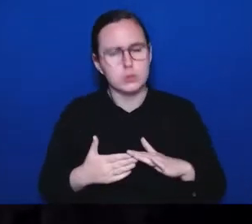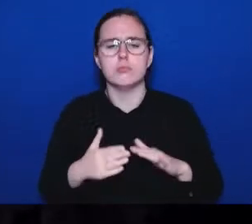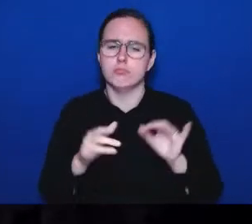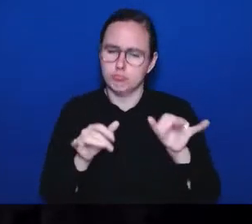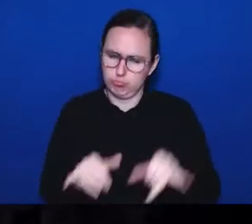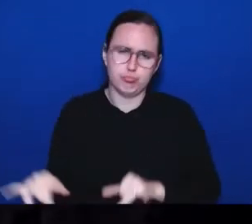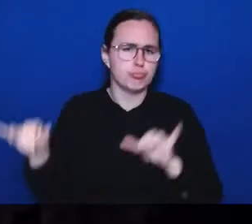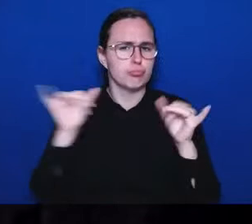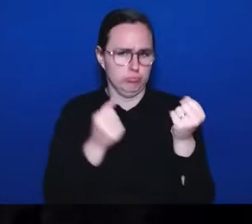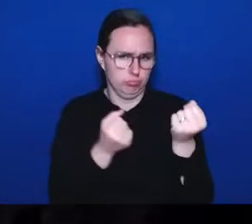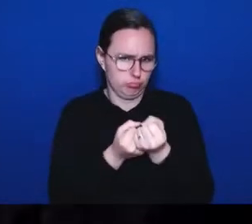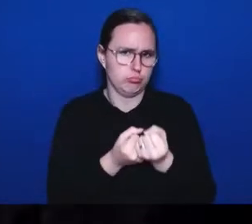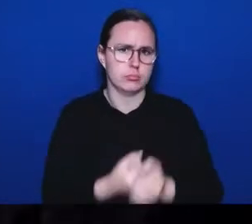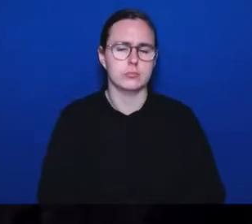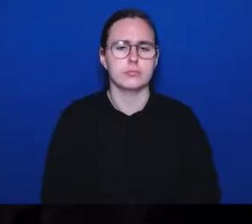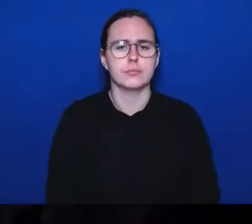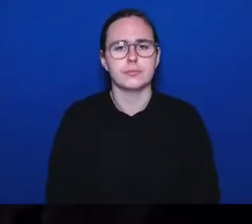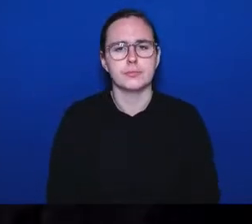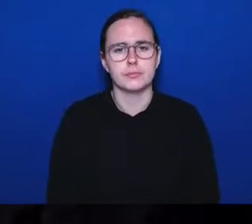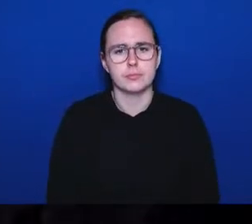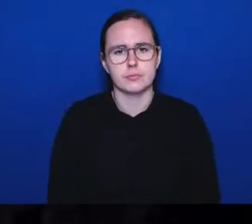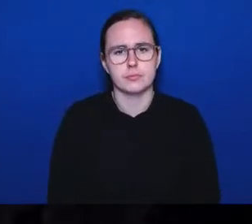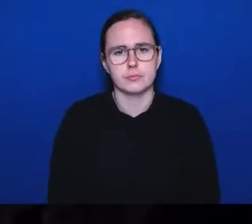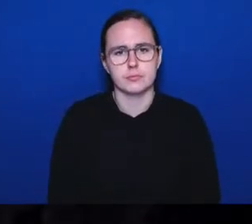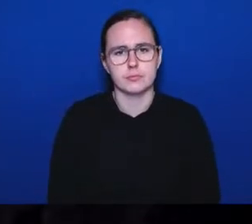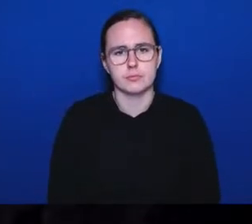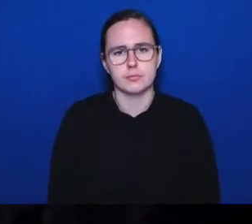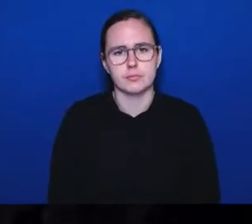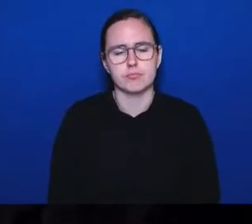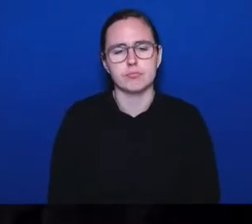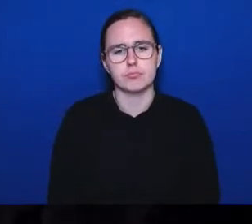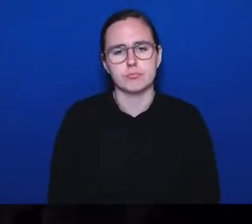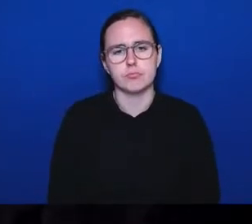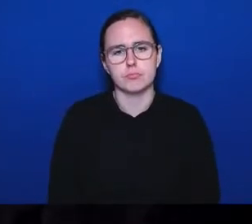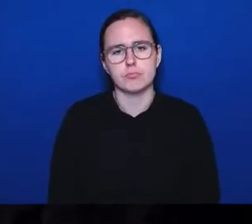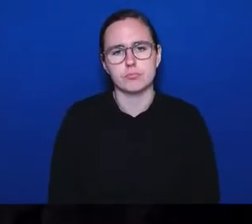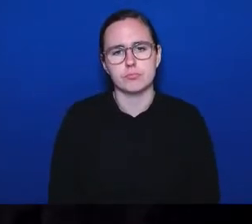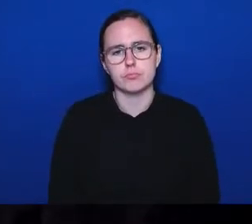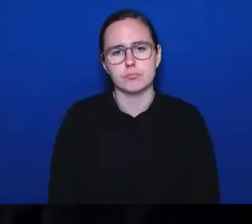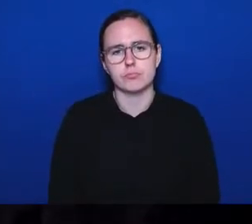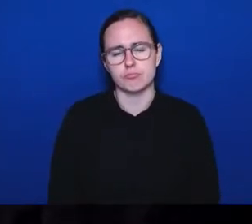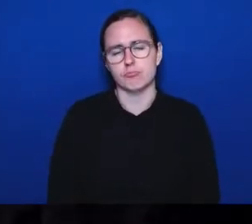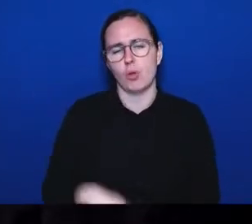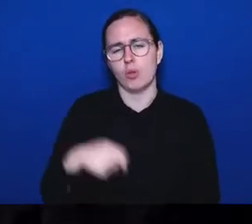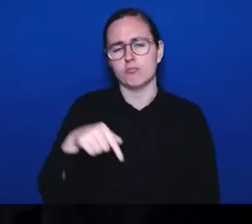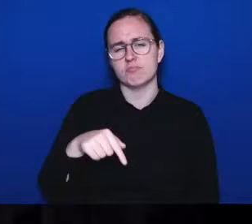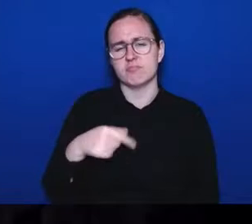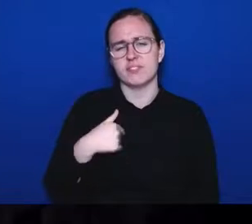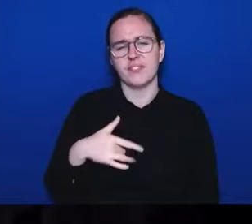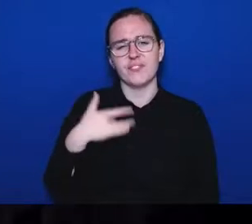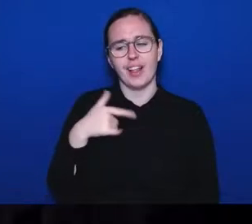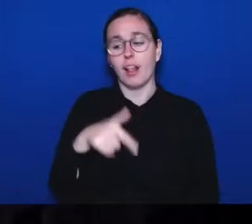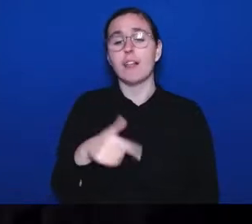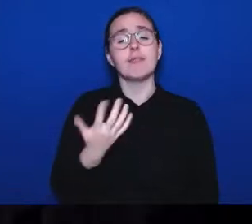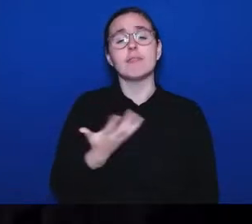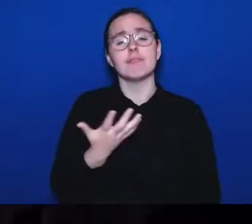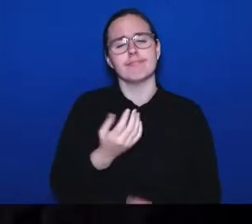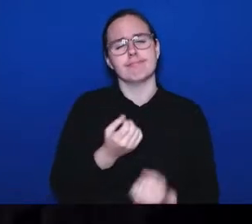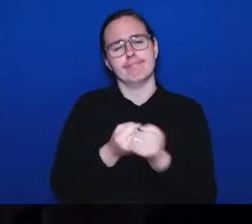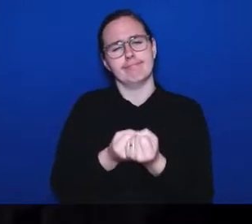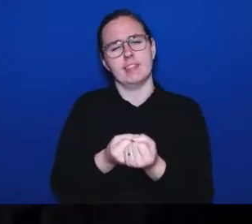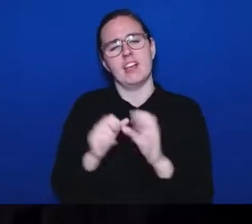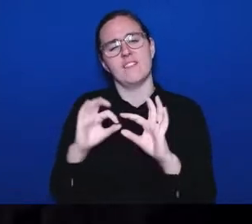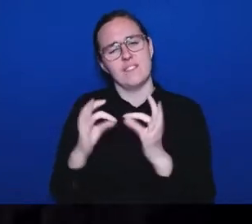BC. And I think it's in general supporting that core of primary care doctors who also in many communities the